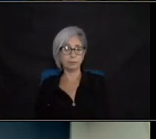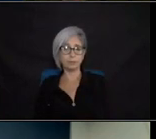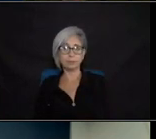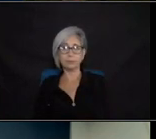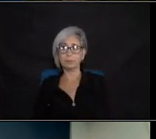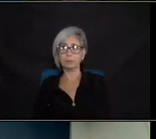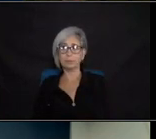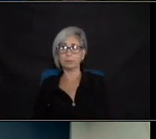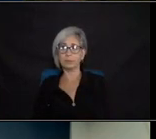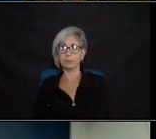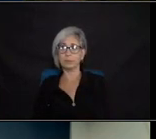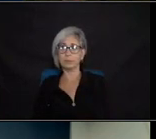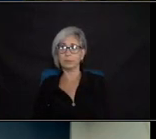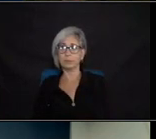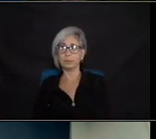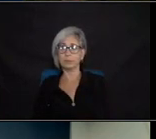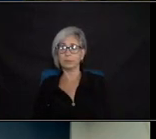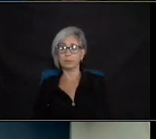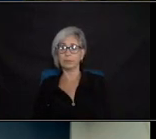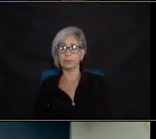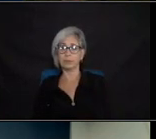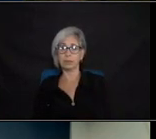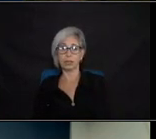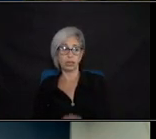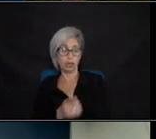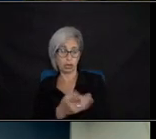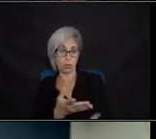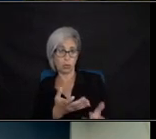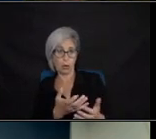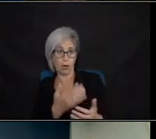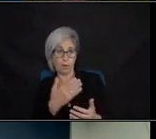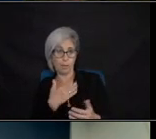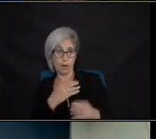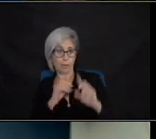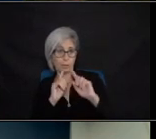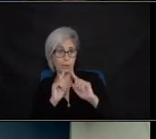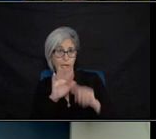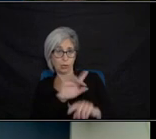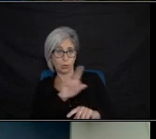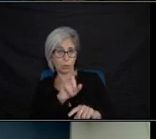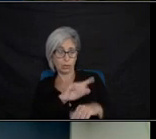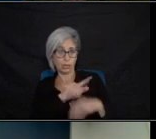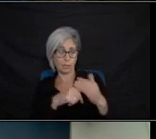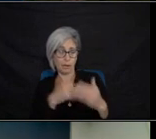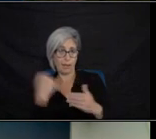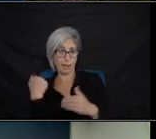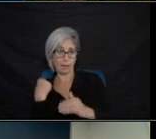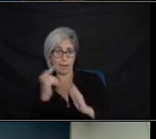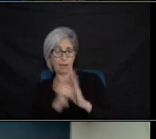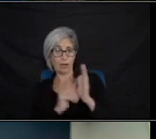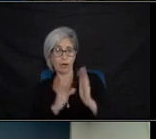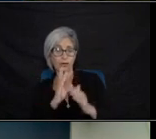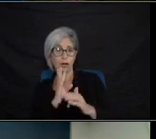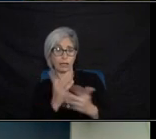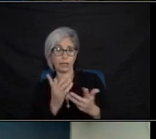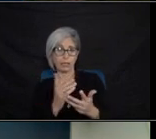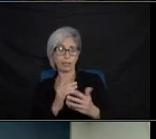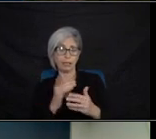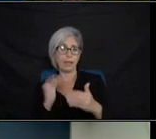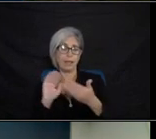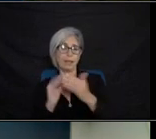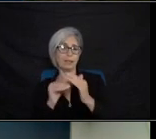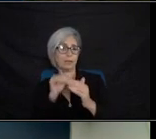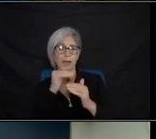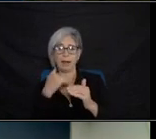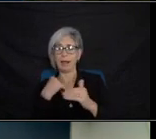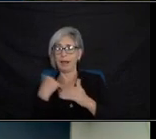Mayor, you want my response to your question about liability? Correct. The city would not have liability